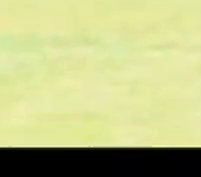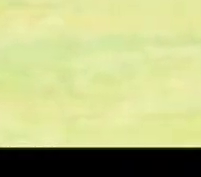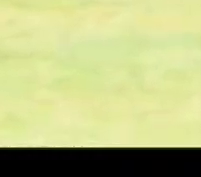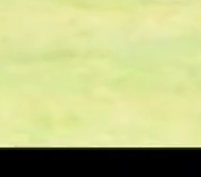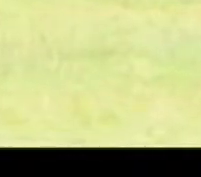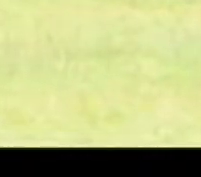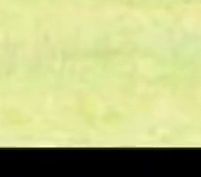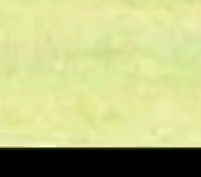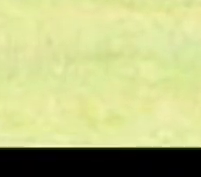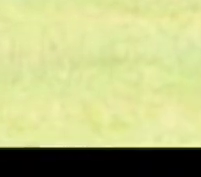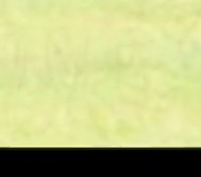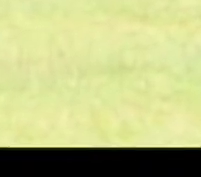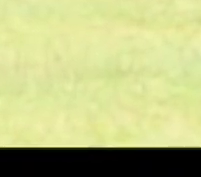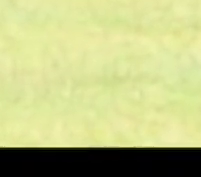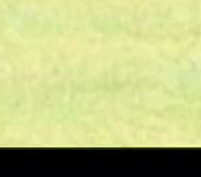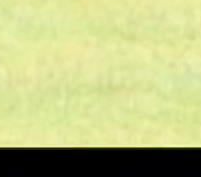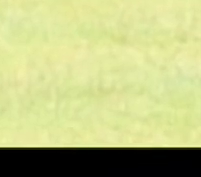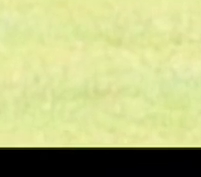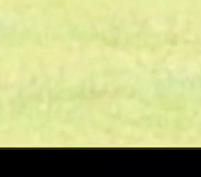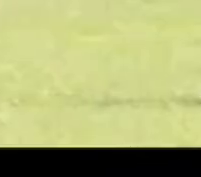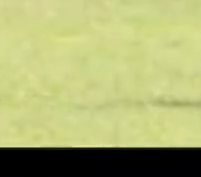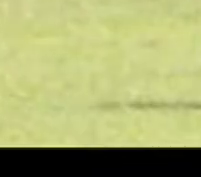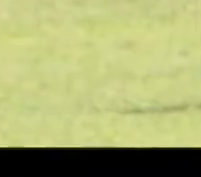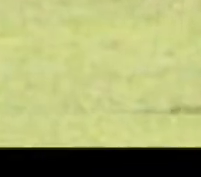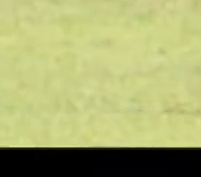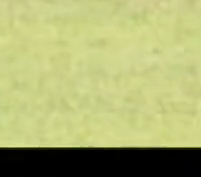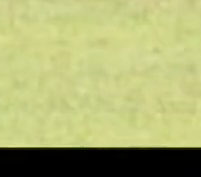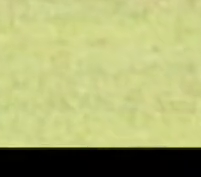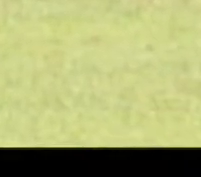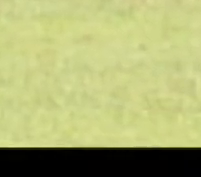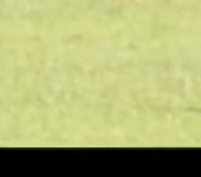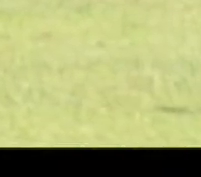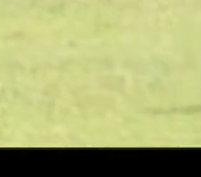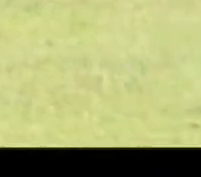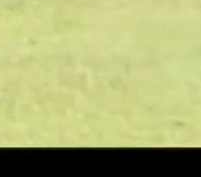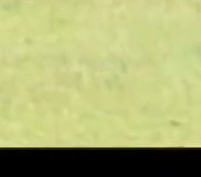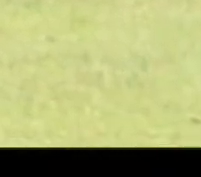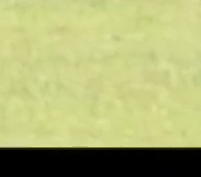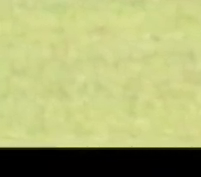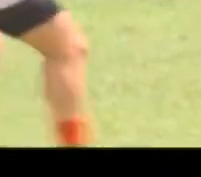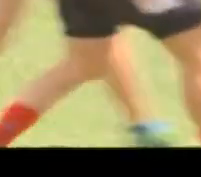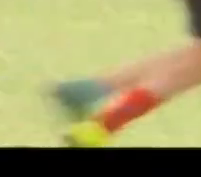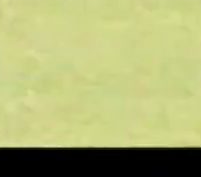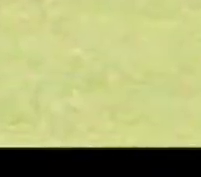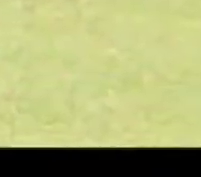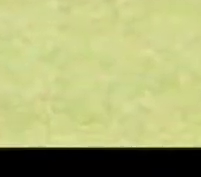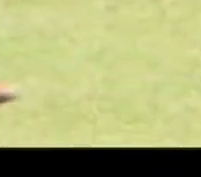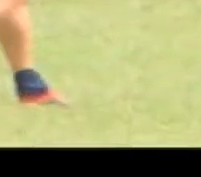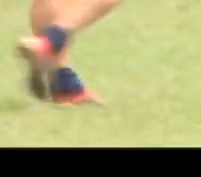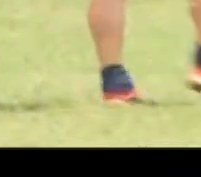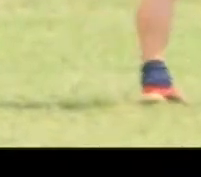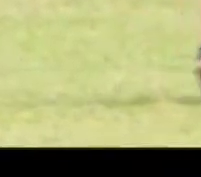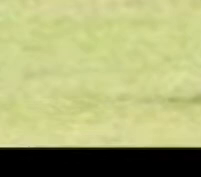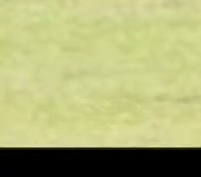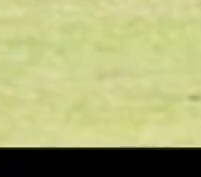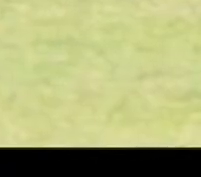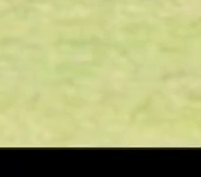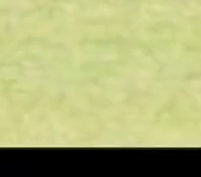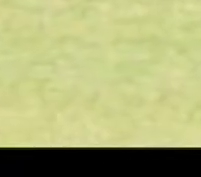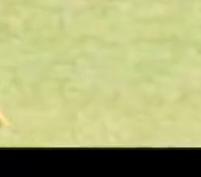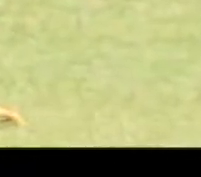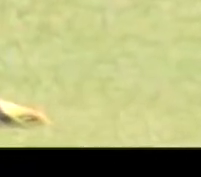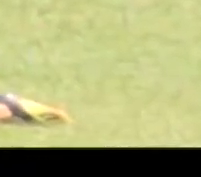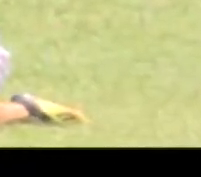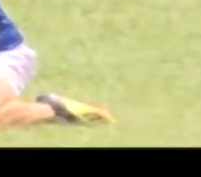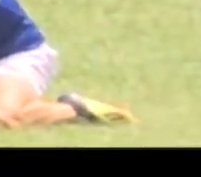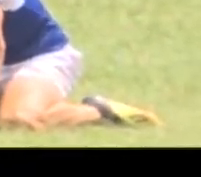He goes through the drills with ease and skills, eager to pass on his vast experience to the aspiring players in their quest to become